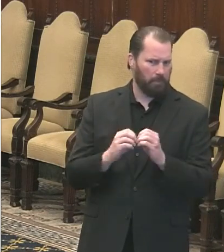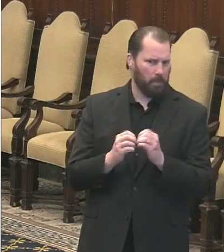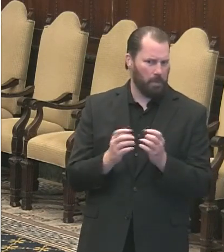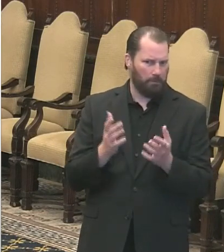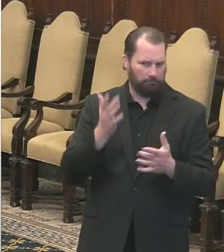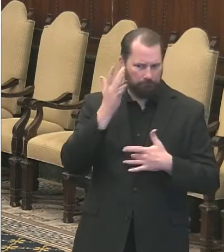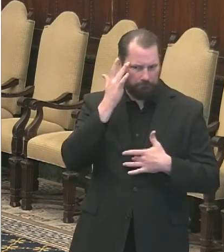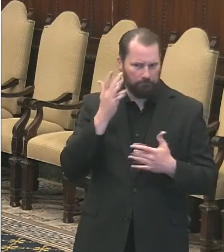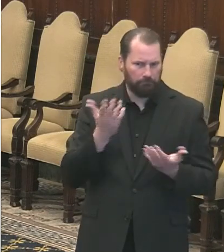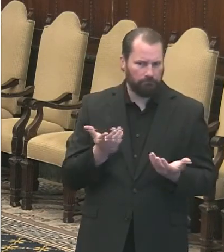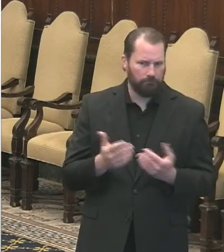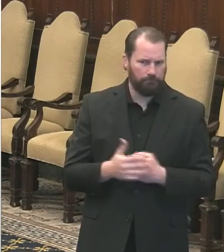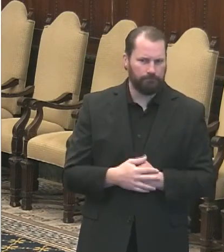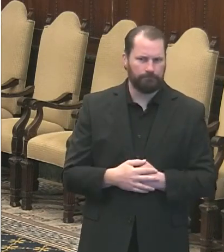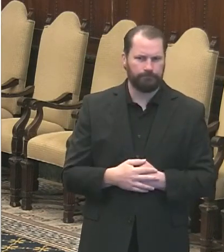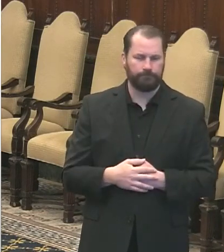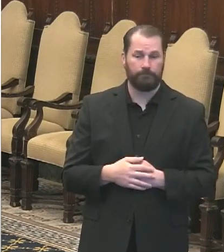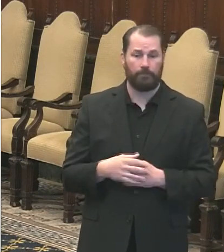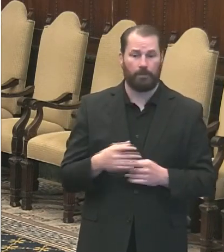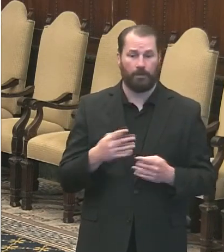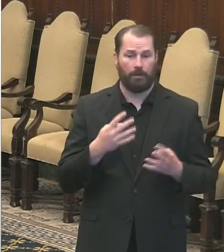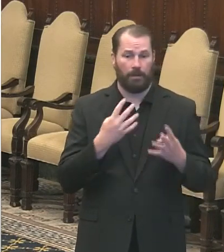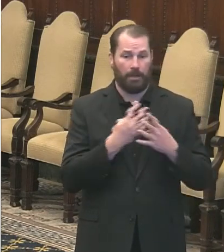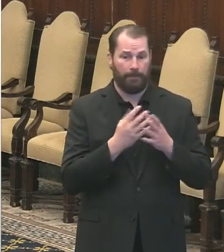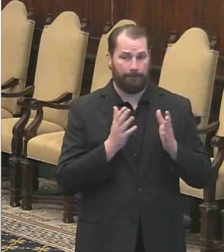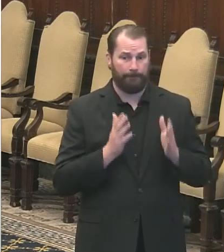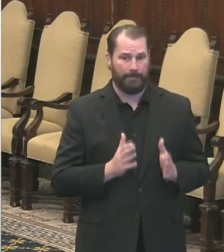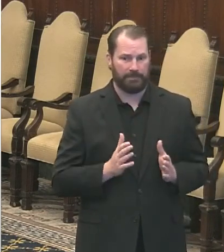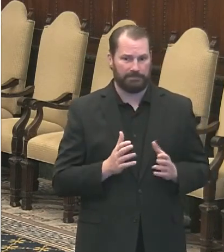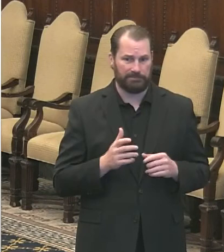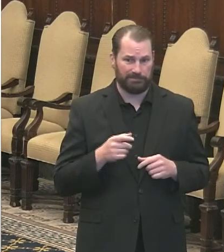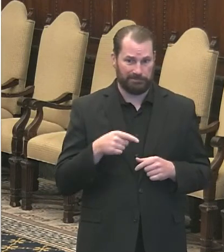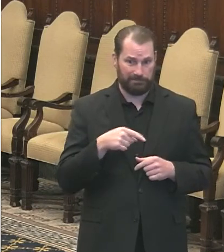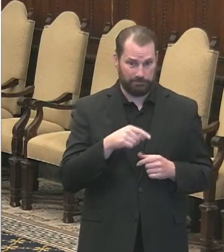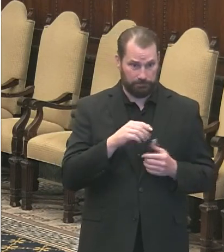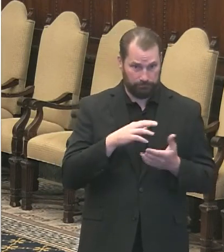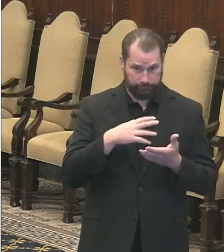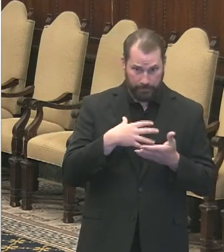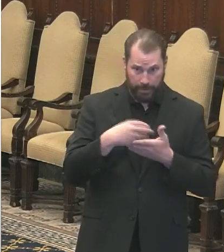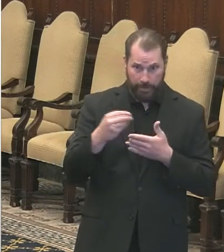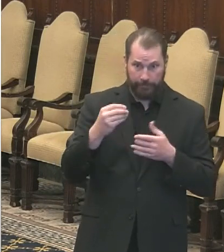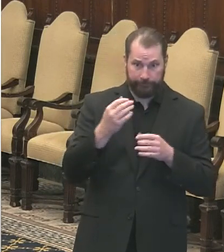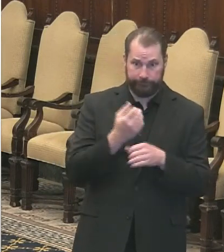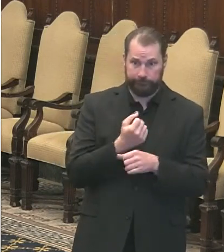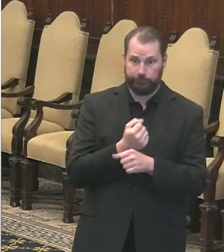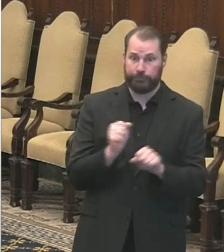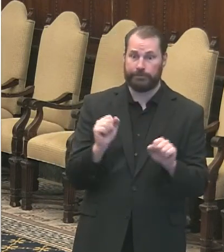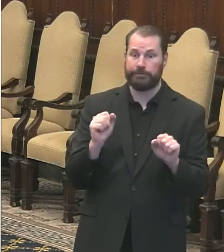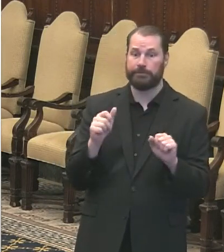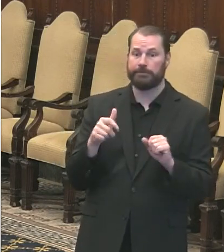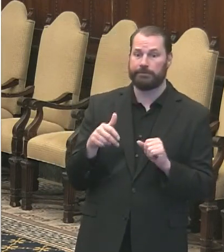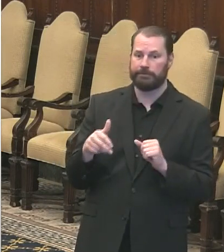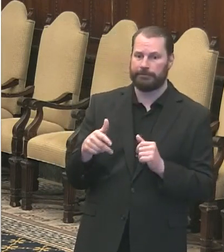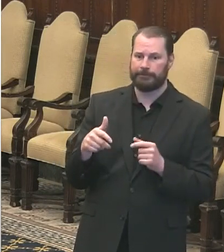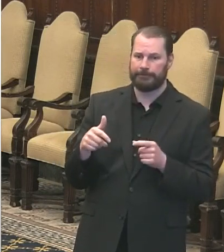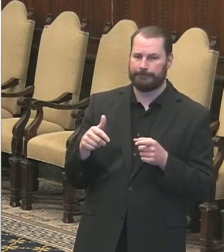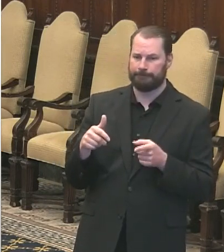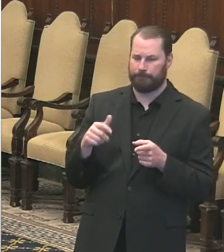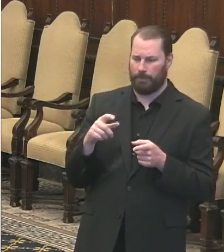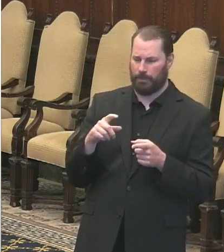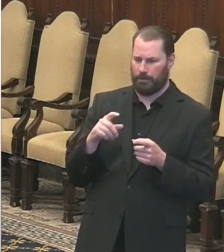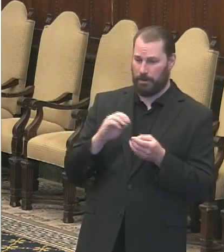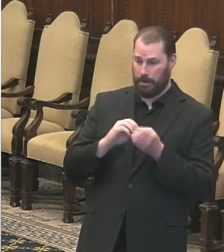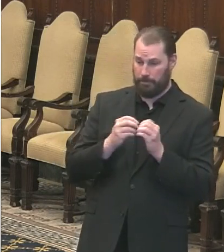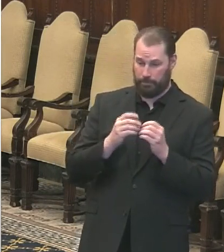of inmates, I don't think is responsible for the decline in the number of cases we have in the city's jail. There's still over 3,000 inmates in the city's